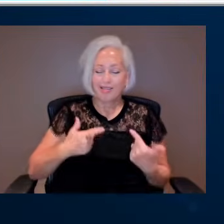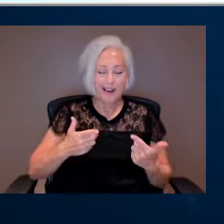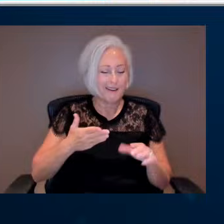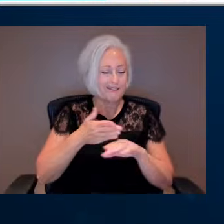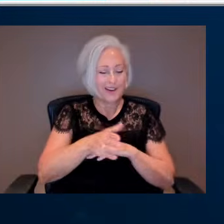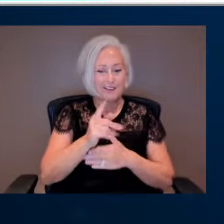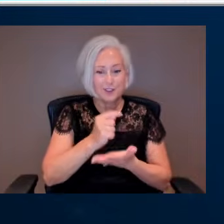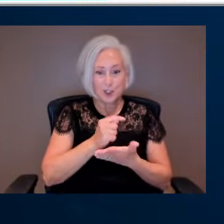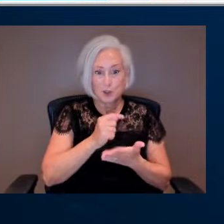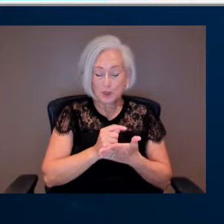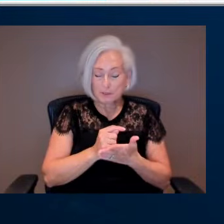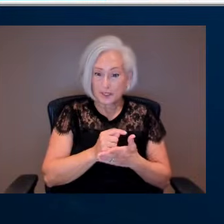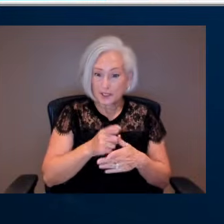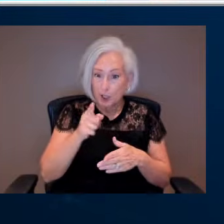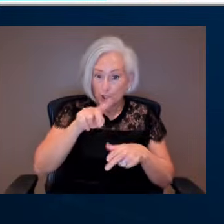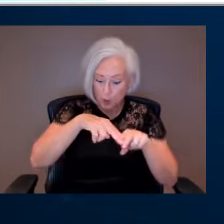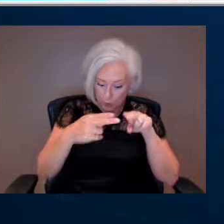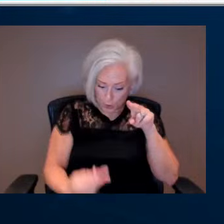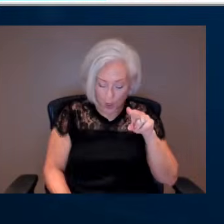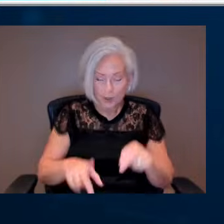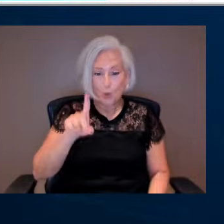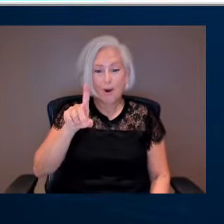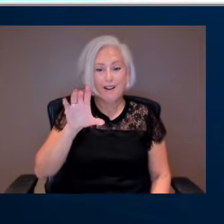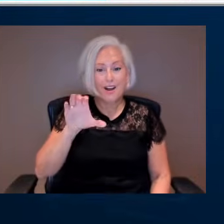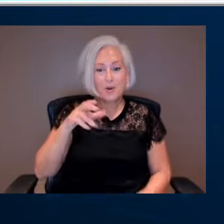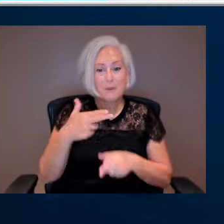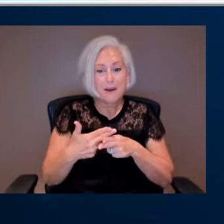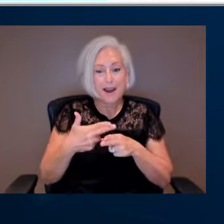100 pounds. Tell us about that experience.